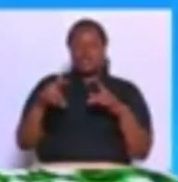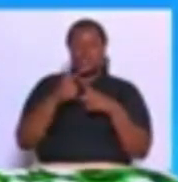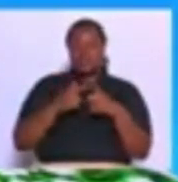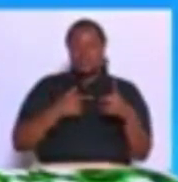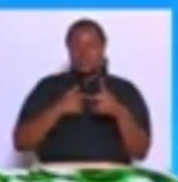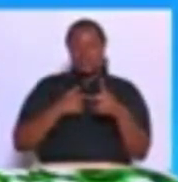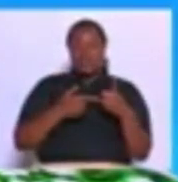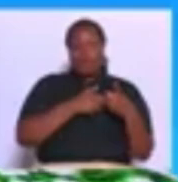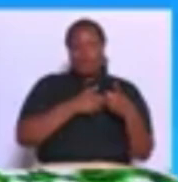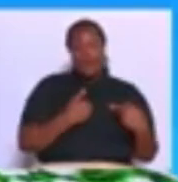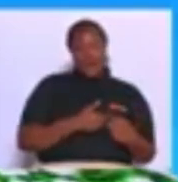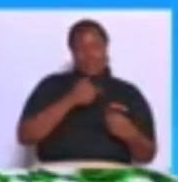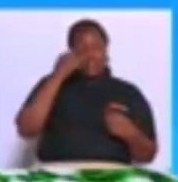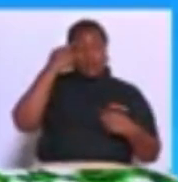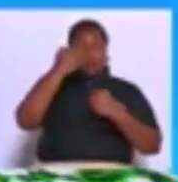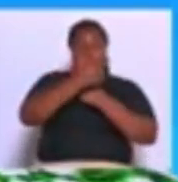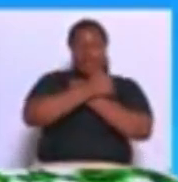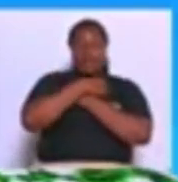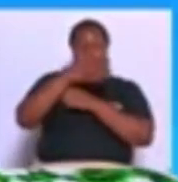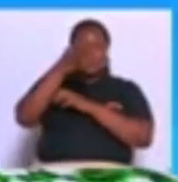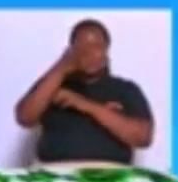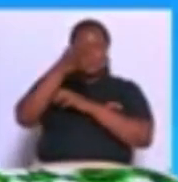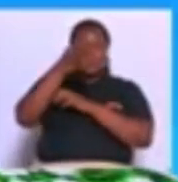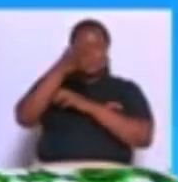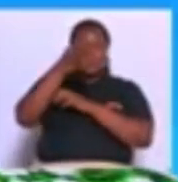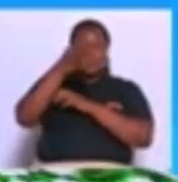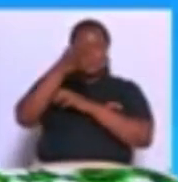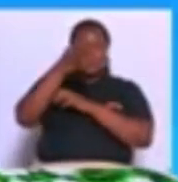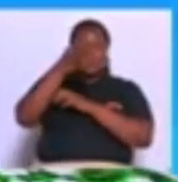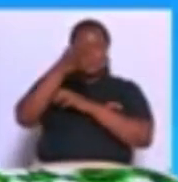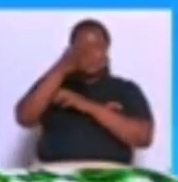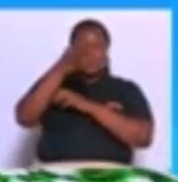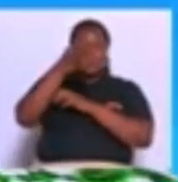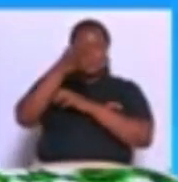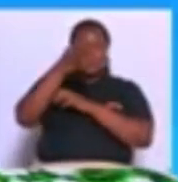a heart of a loving God and faith in Him.